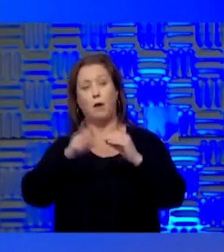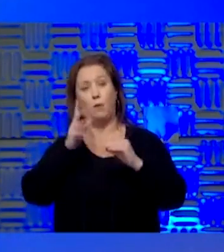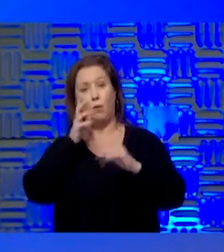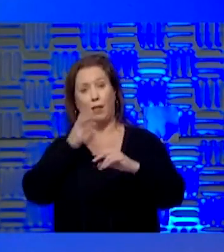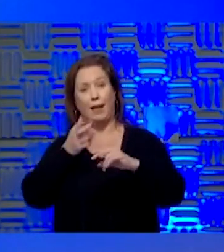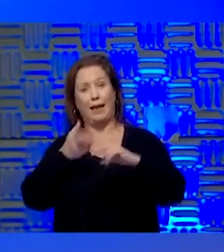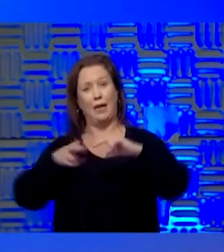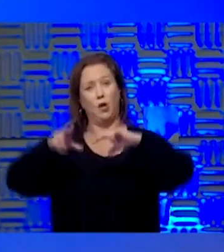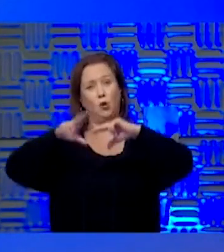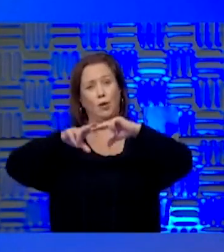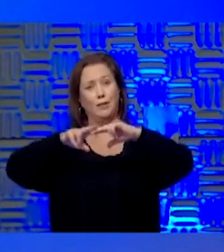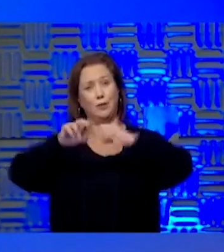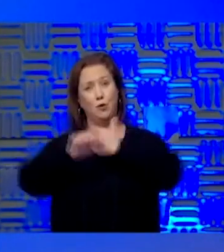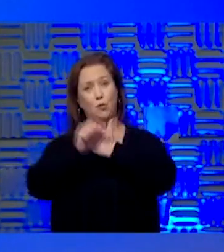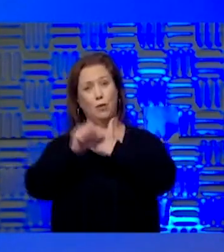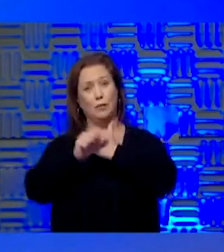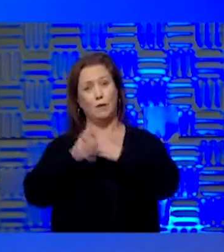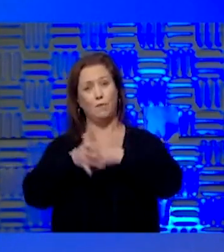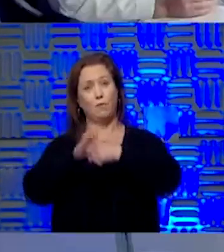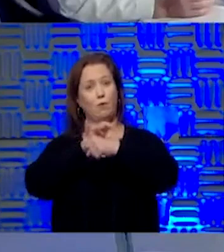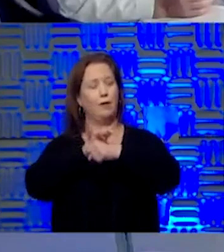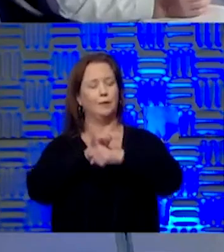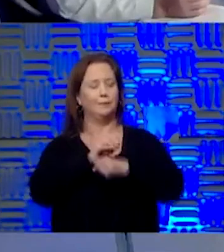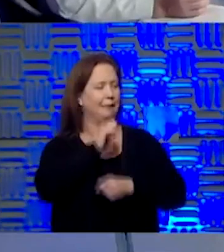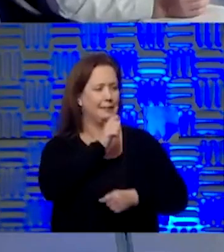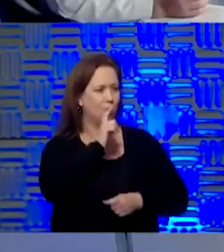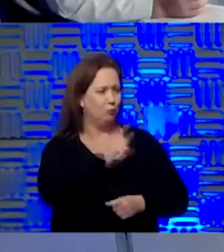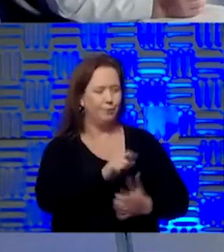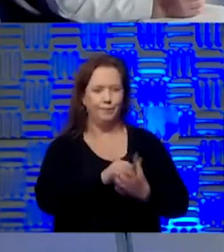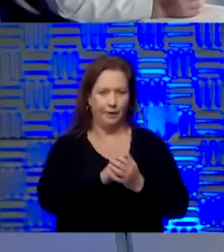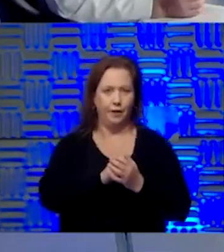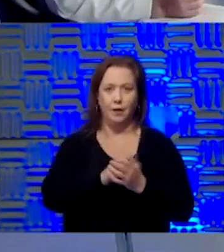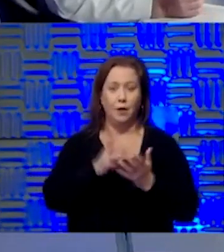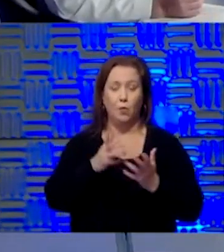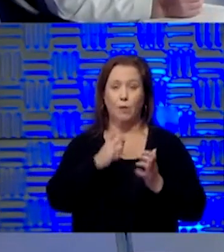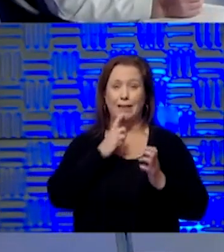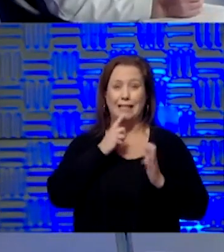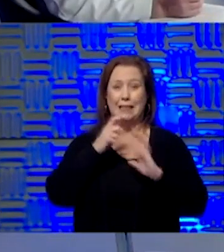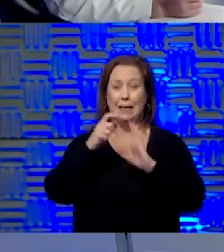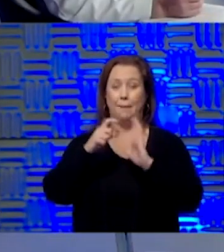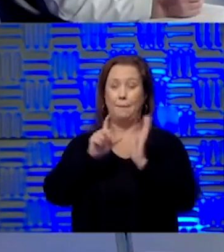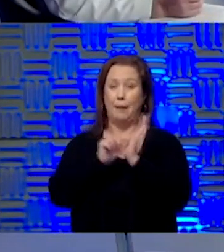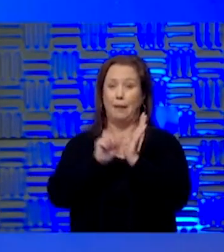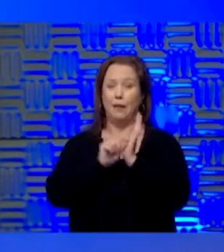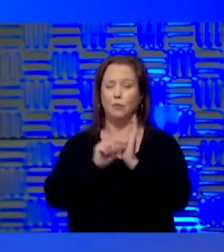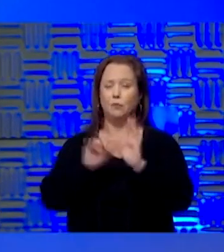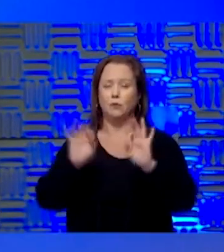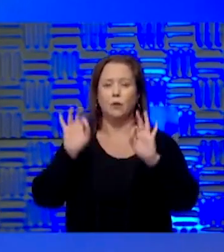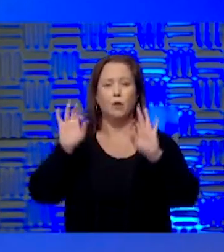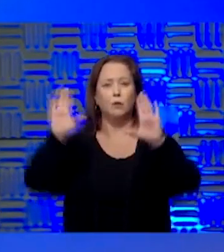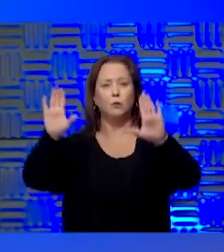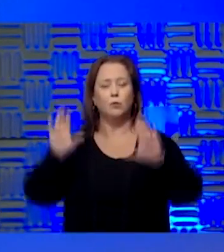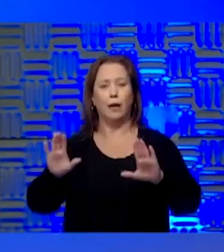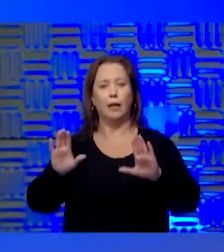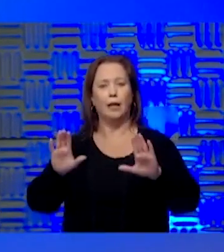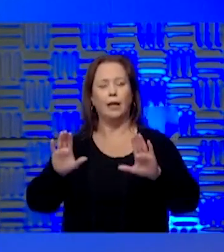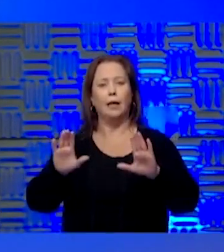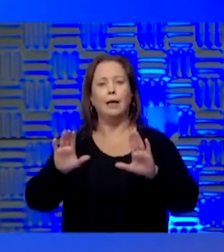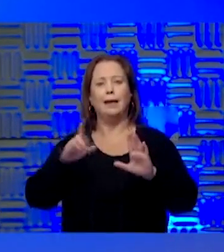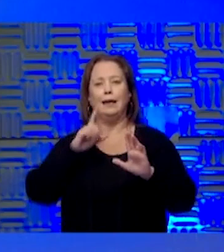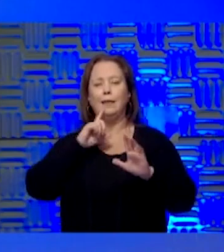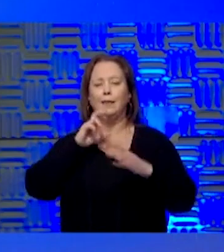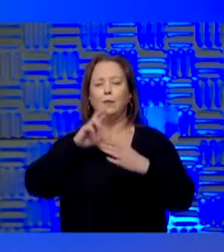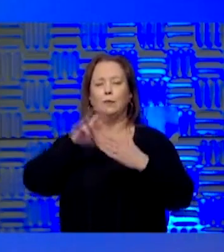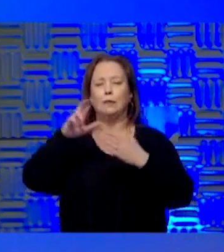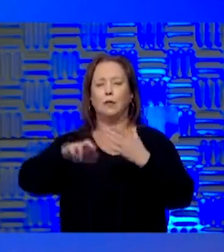your risk of coronavirus. Which is not true. So what we would like to say to that is that publication was actually very good, and if they've kind of hijacked the